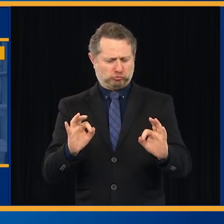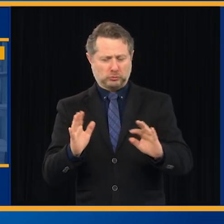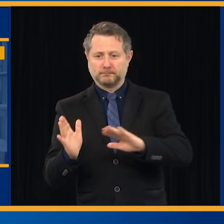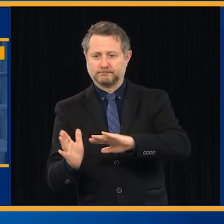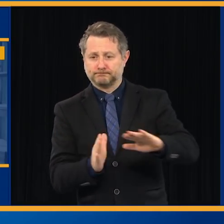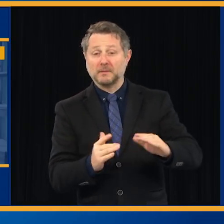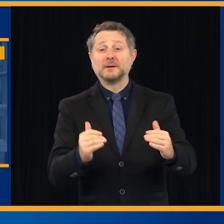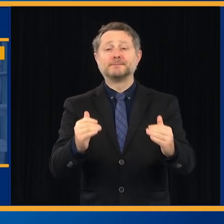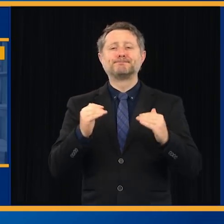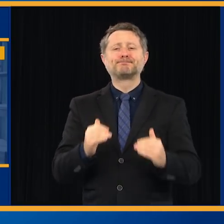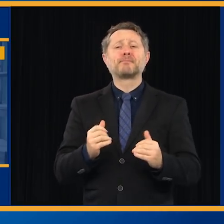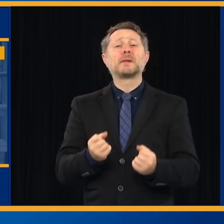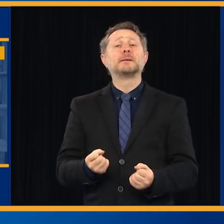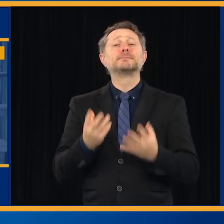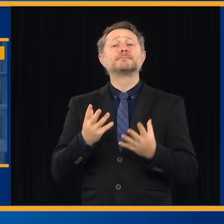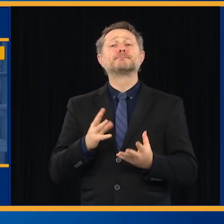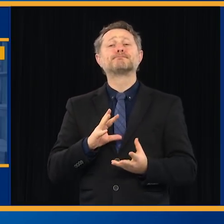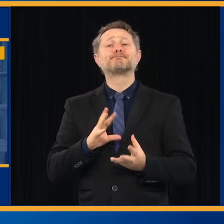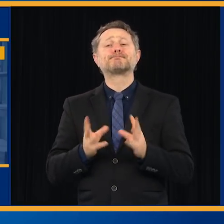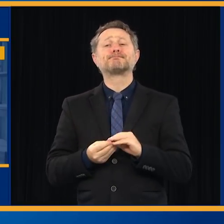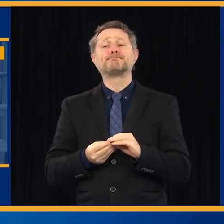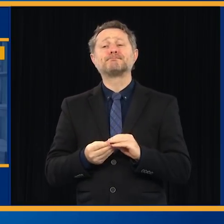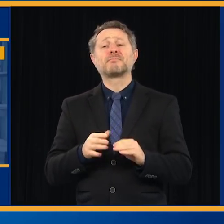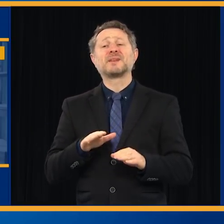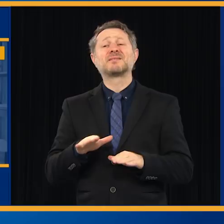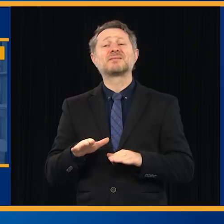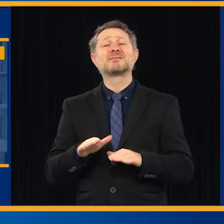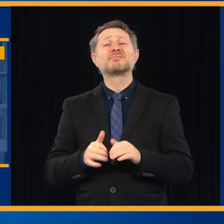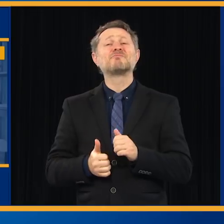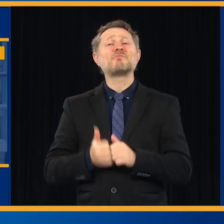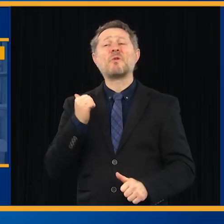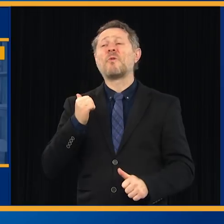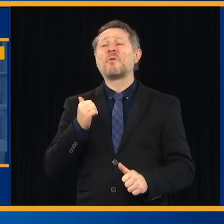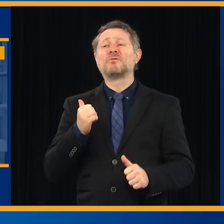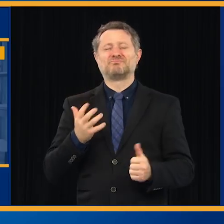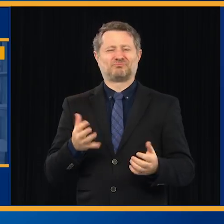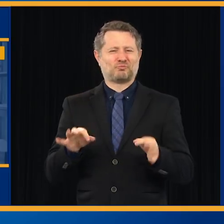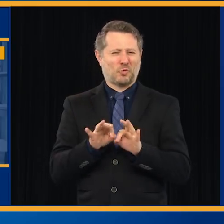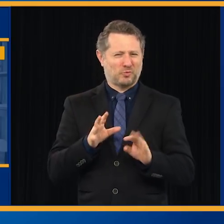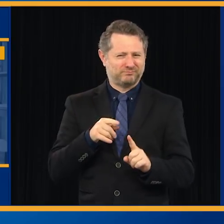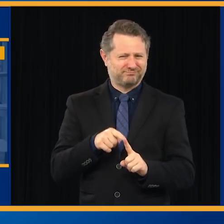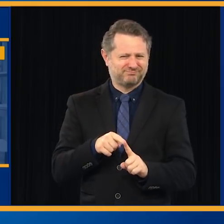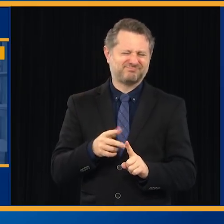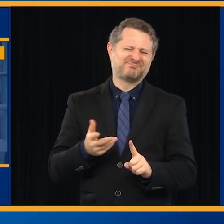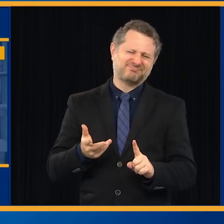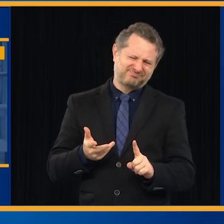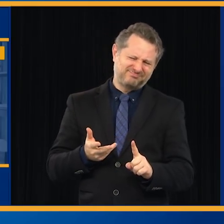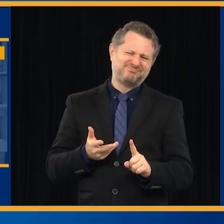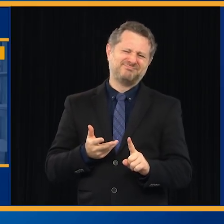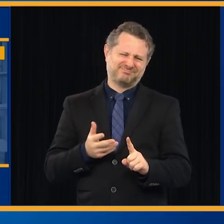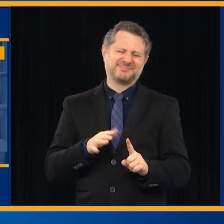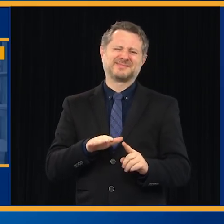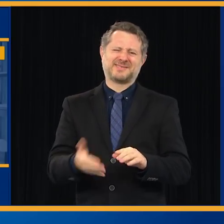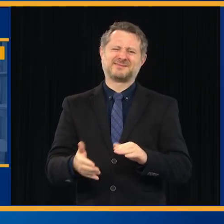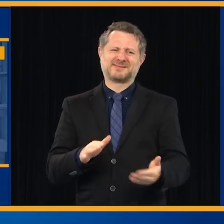number that is the most important number that we look at, which is